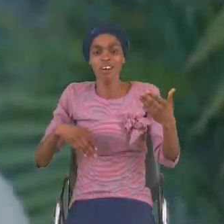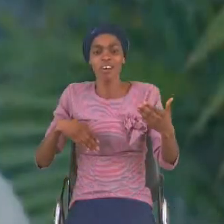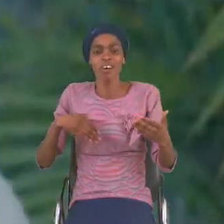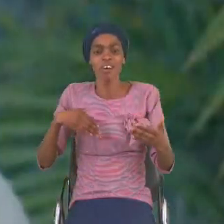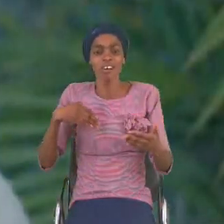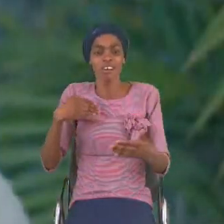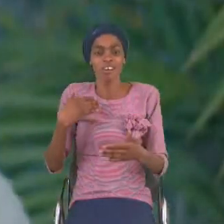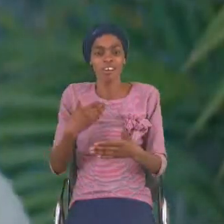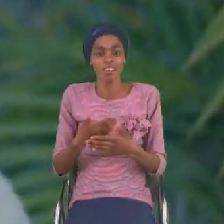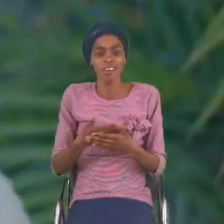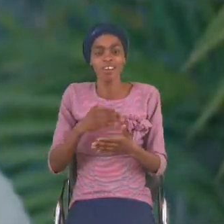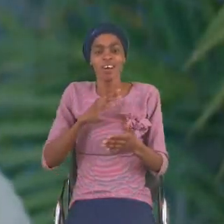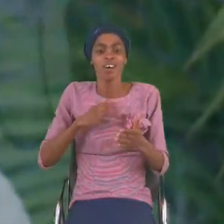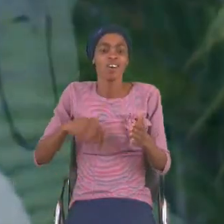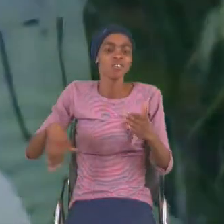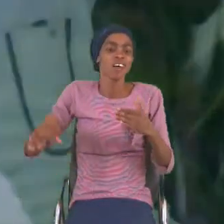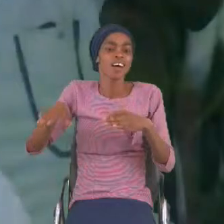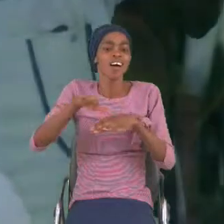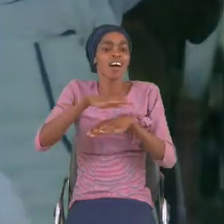all,